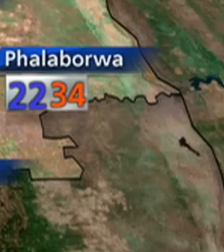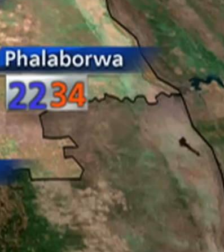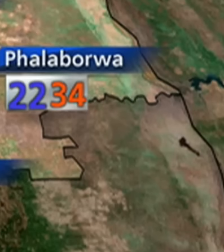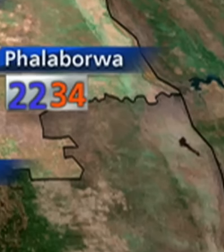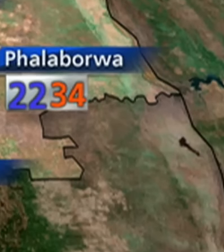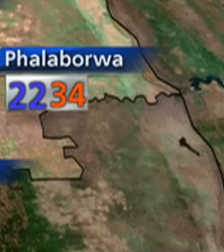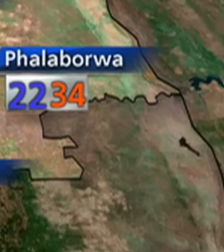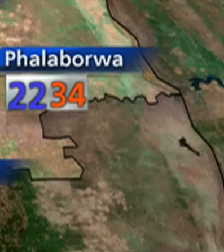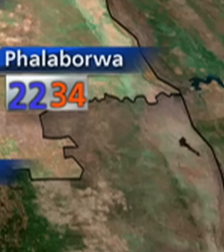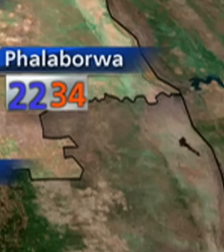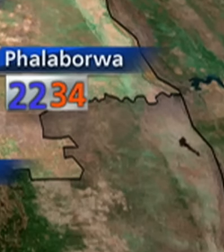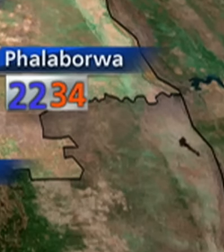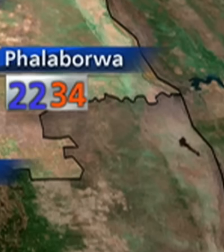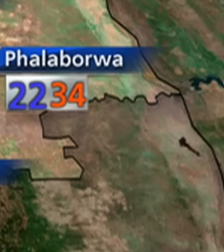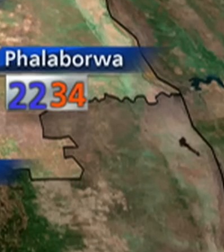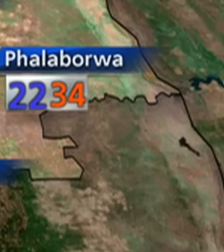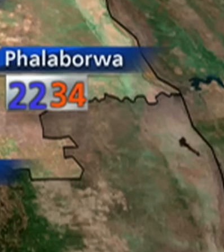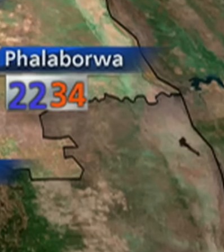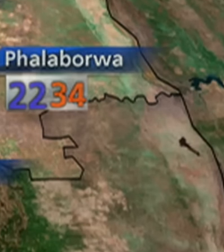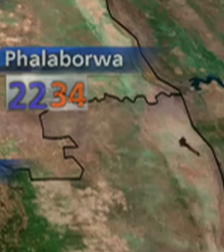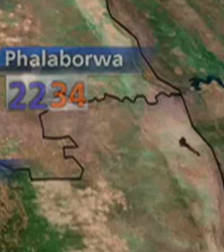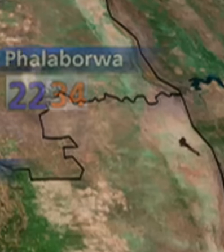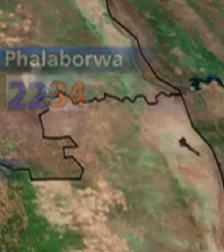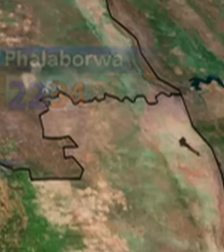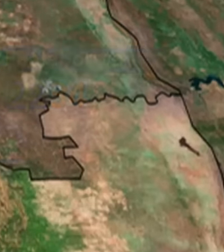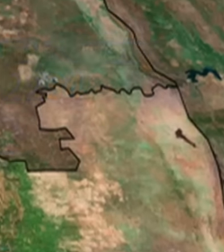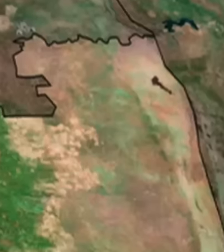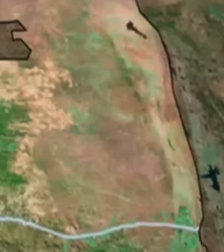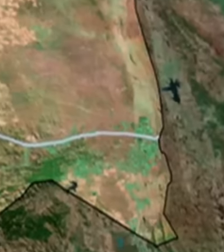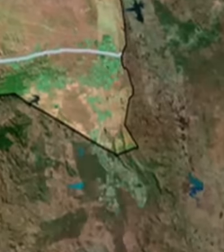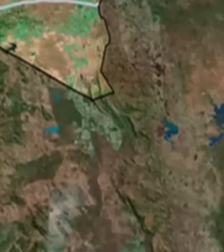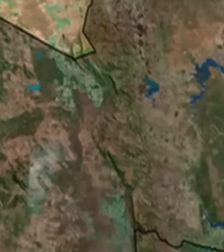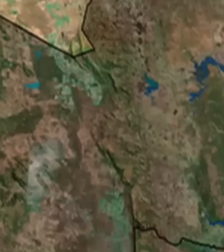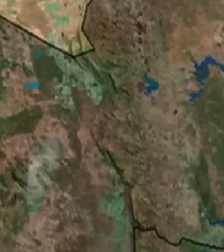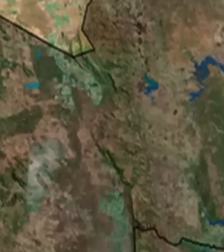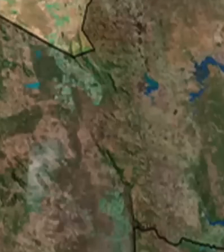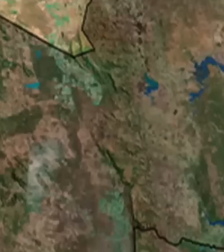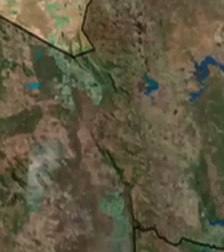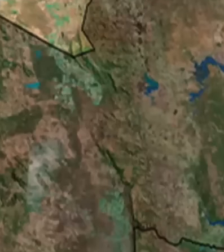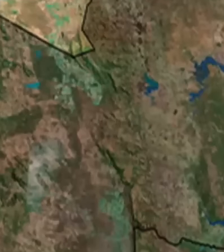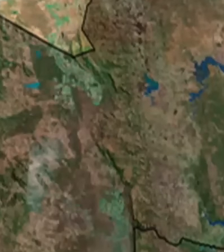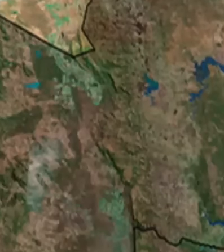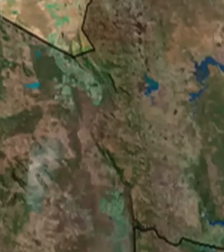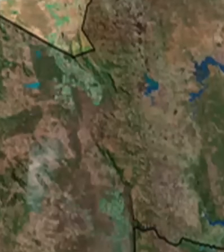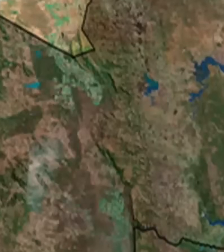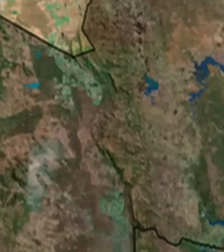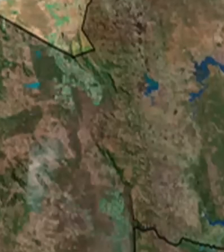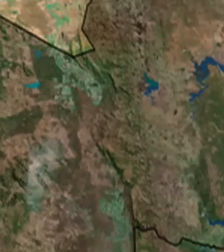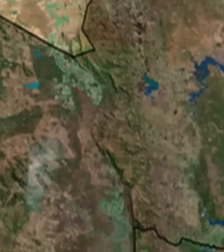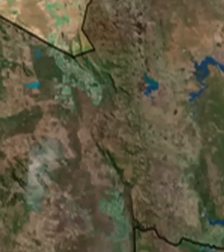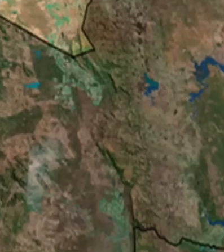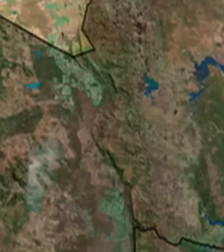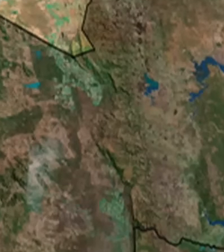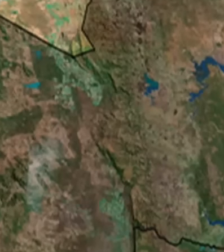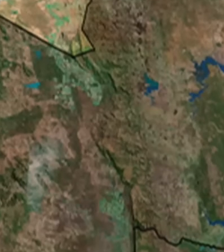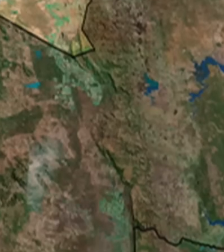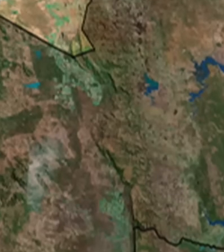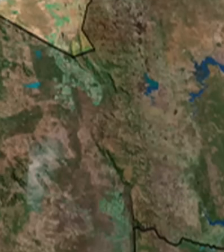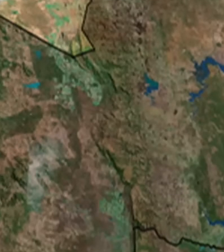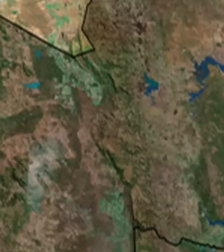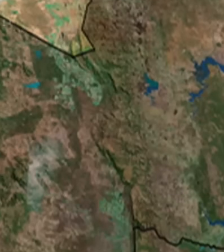paka ho tla hle o tshese ha re shebile ka lephala le hona ka hare ho bela le teng o tla hle o tshese ho ntshwang kwena bodibeng re kgati di fitla ho mashome a mararo a mtse America